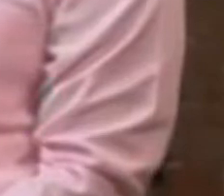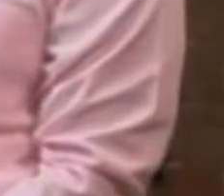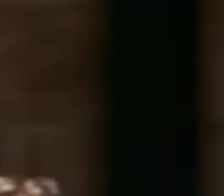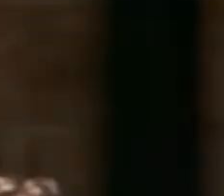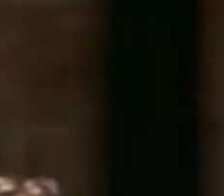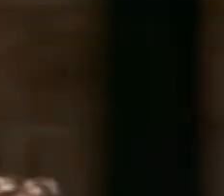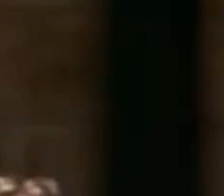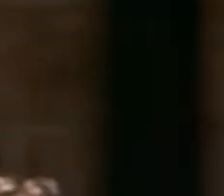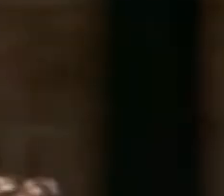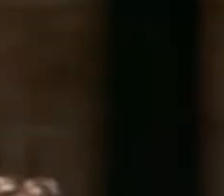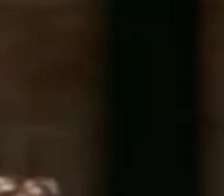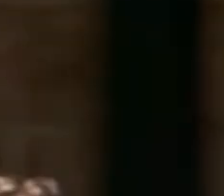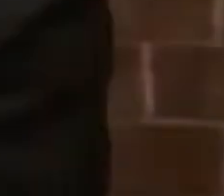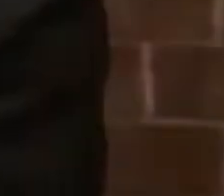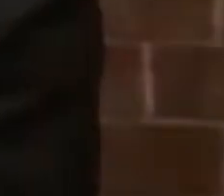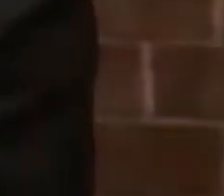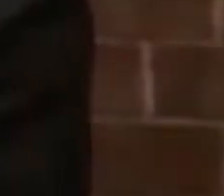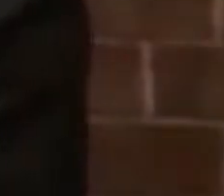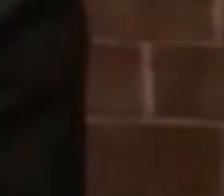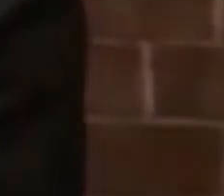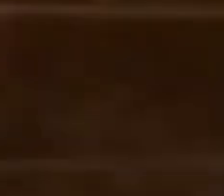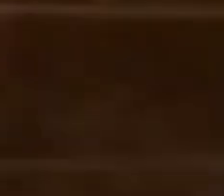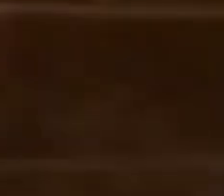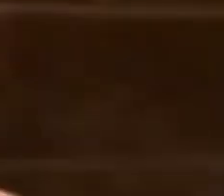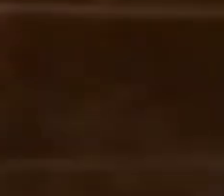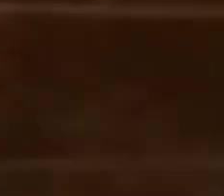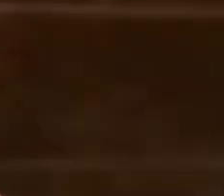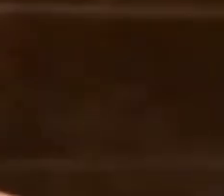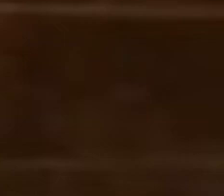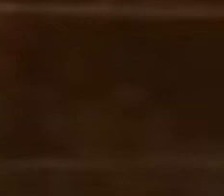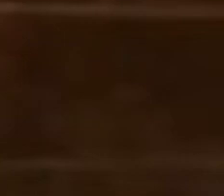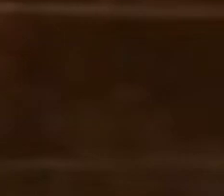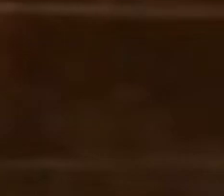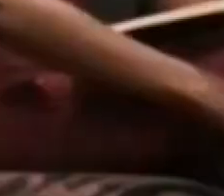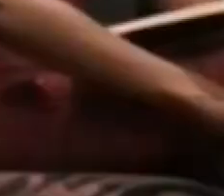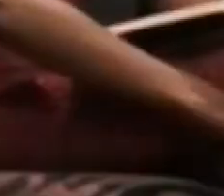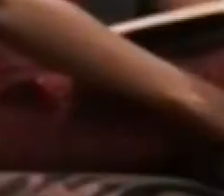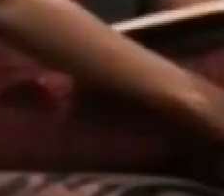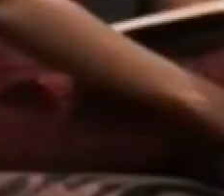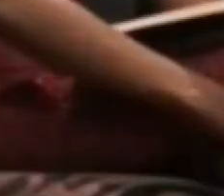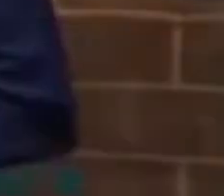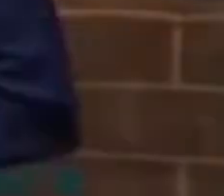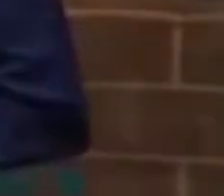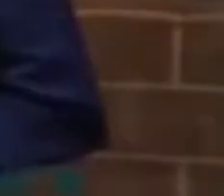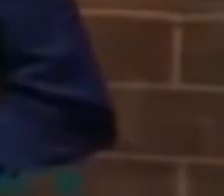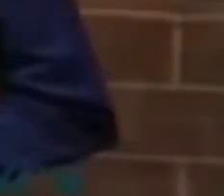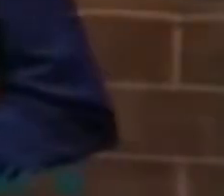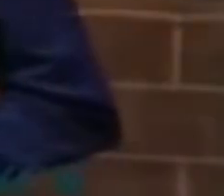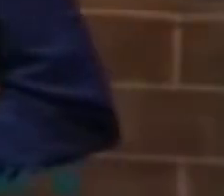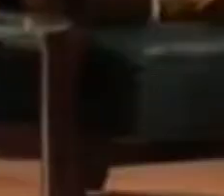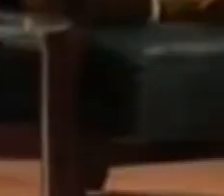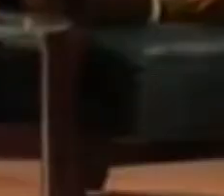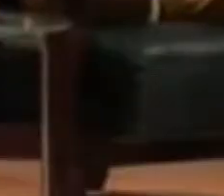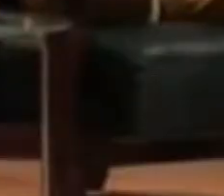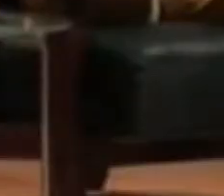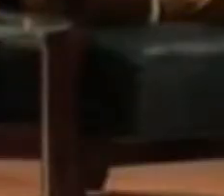that tested? Is that guaranteed? Or is it just your pitch? Oh my goodness. It just sounds a little complicated. I'm actually really loving this. I'm 12 years old. I